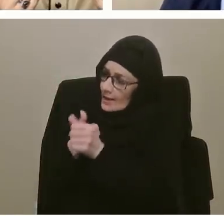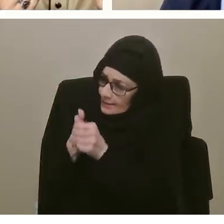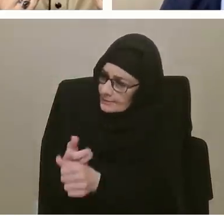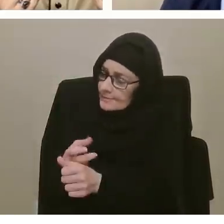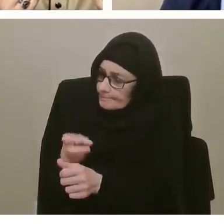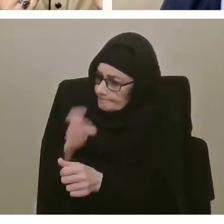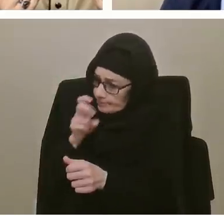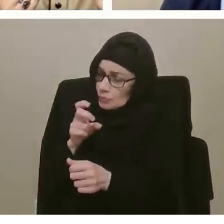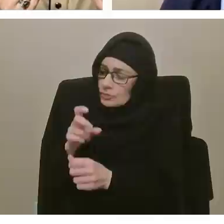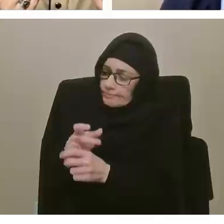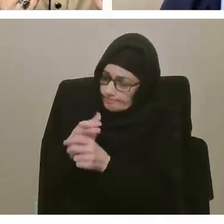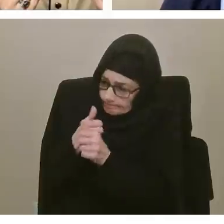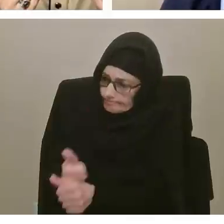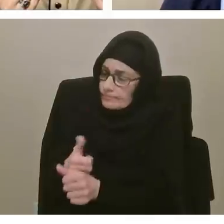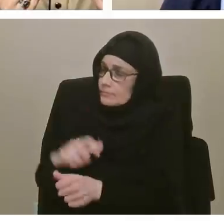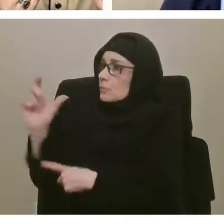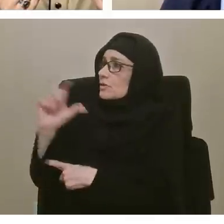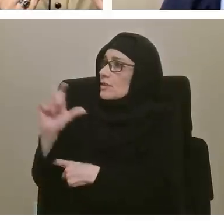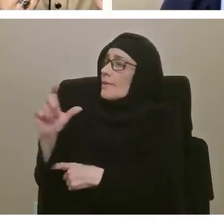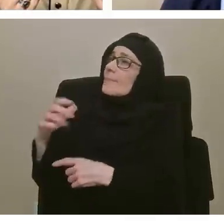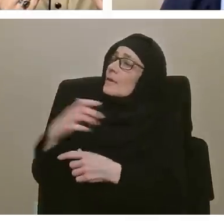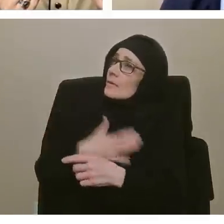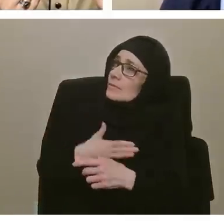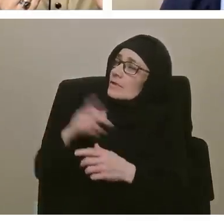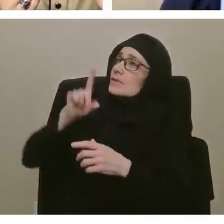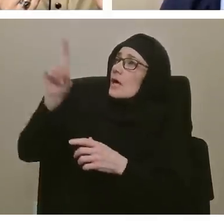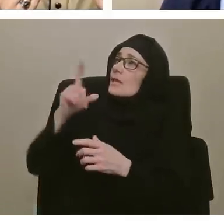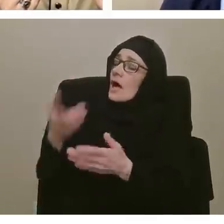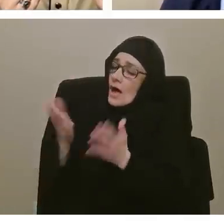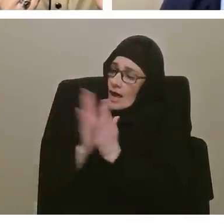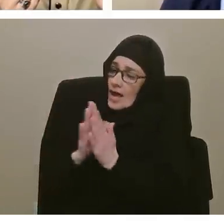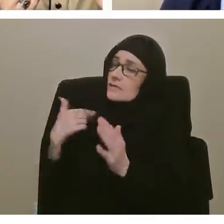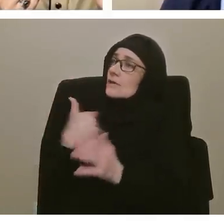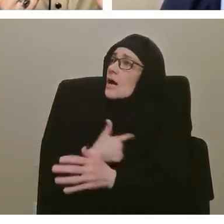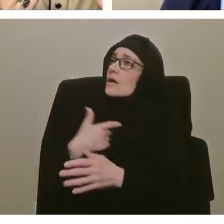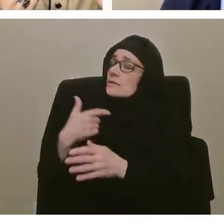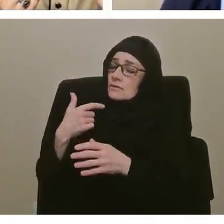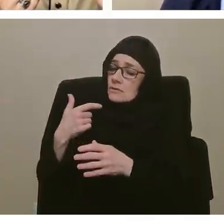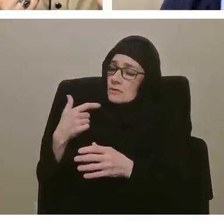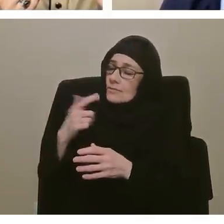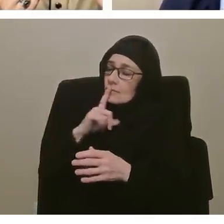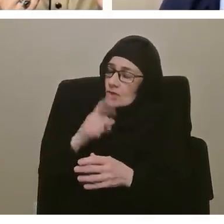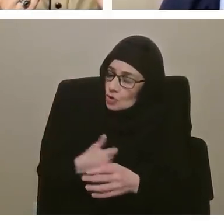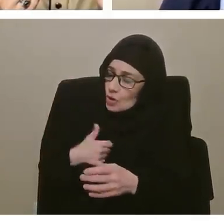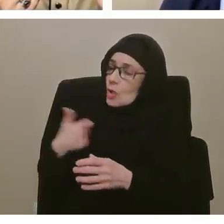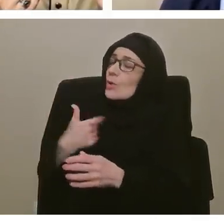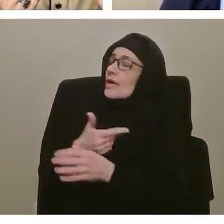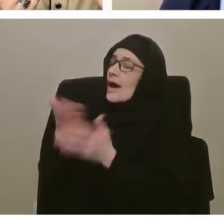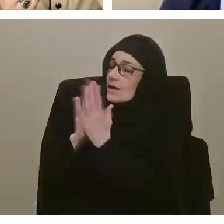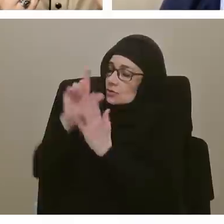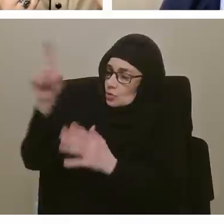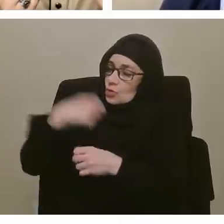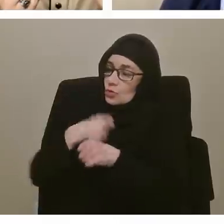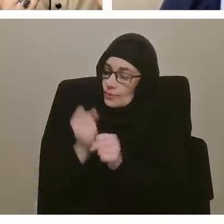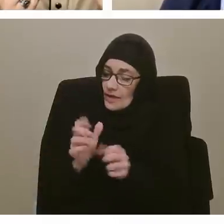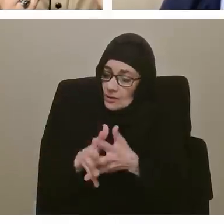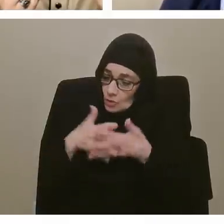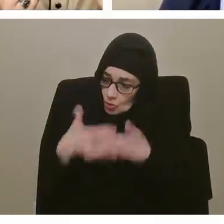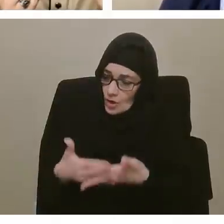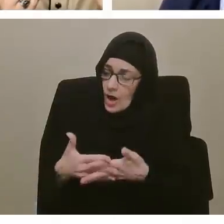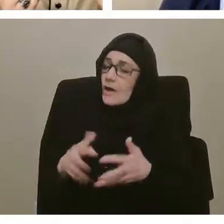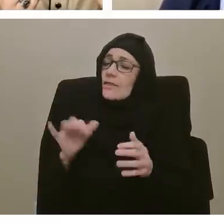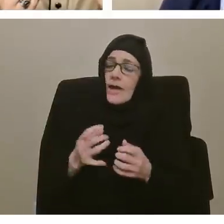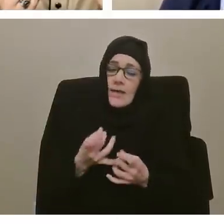you to make the Qur'an the spring of our hearts and the light of our chests. Ya Allah, make us a truly Qur'anic